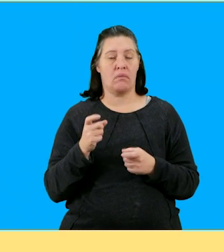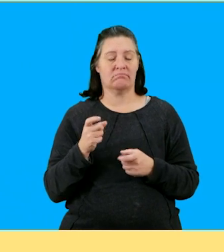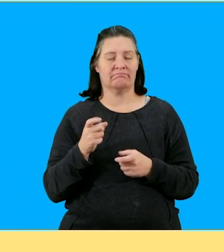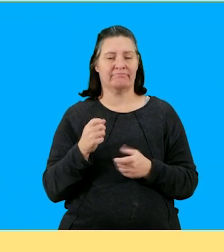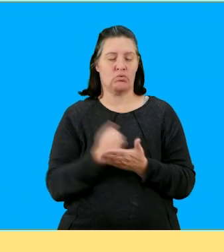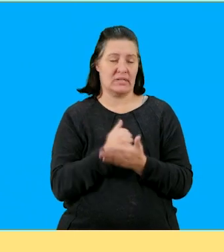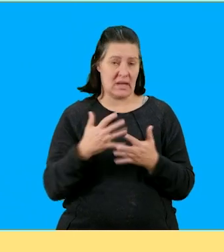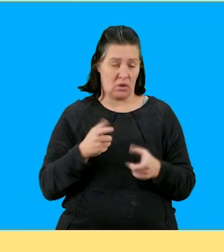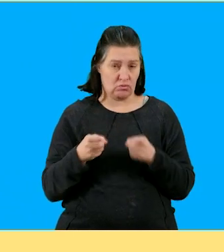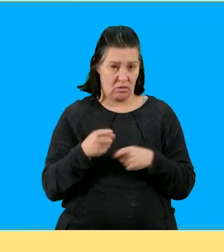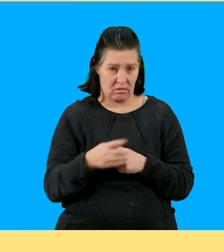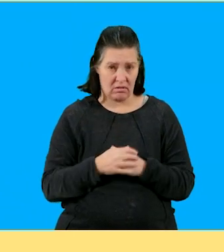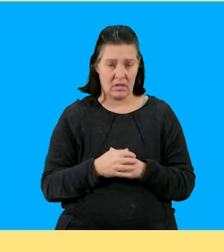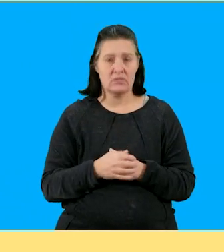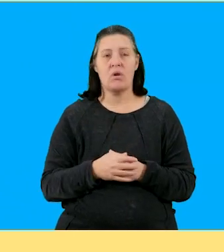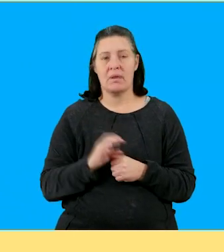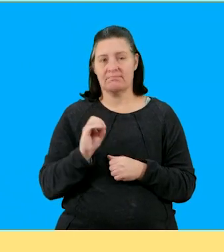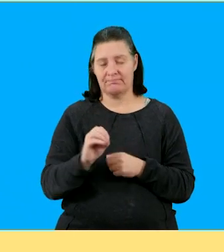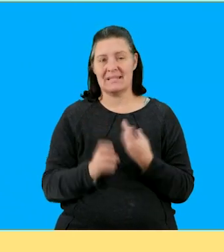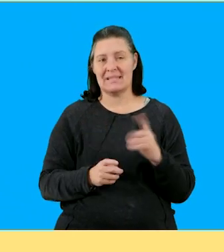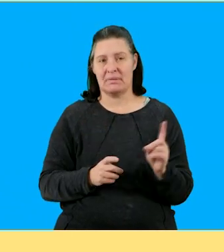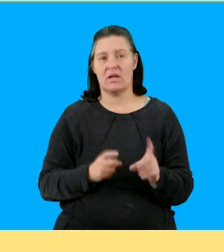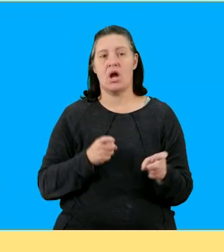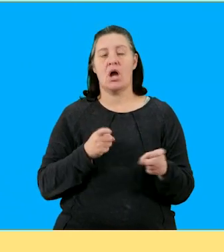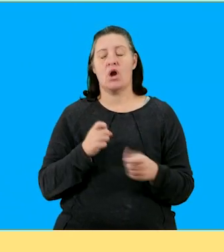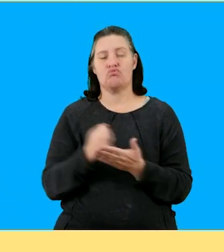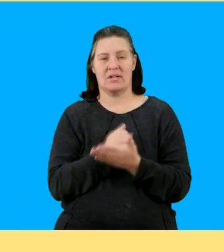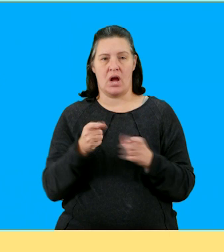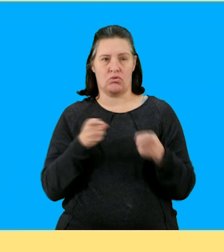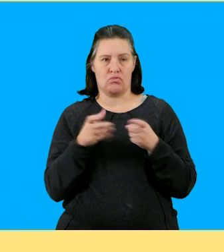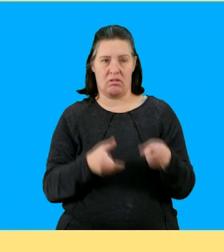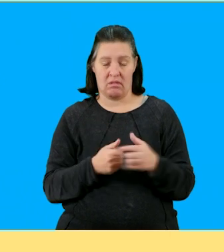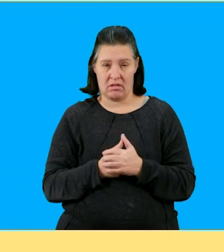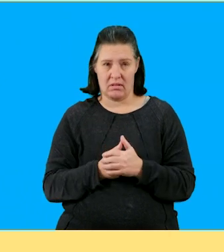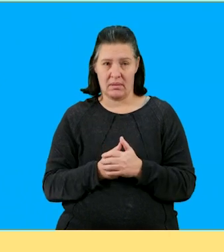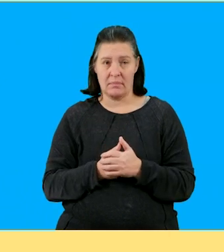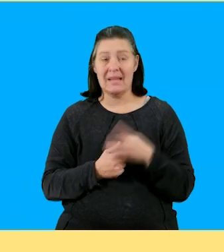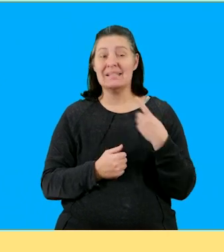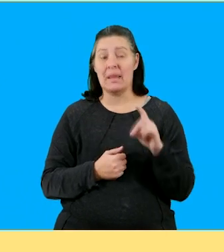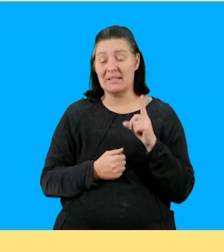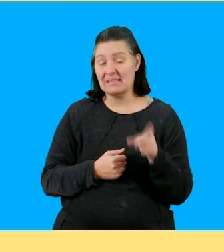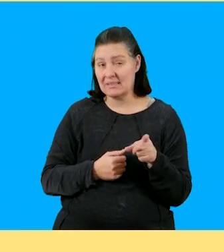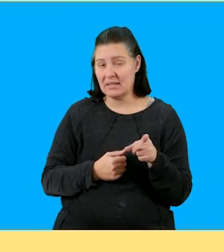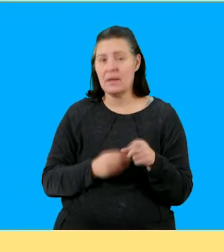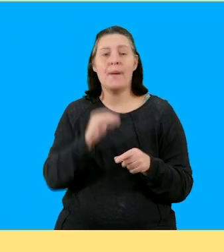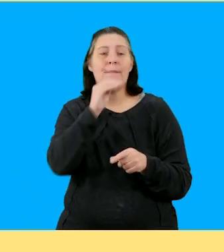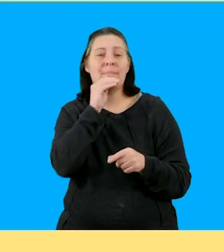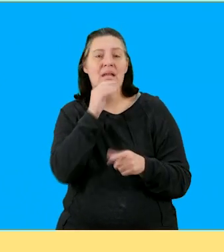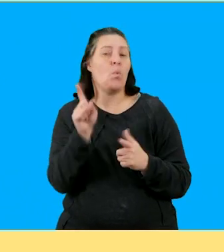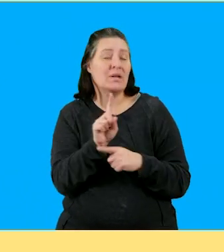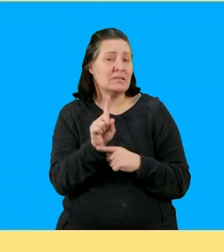here and I'll debit my creditors control. Debiting my creditors control means